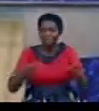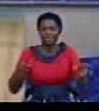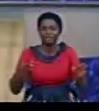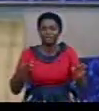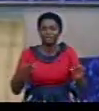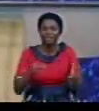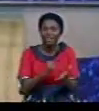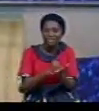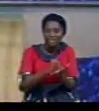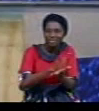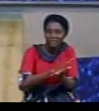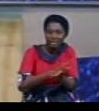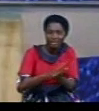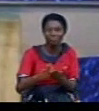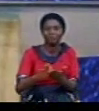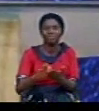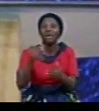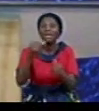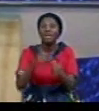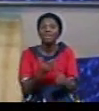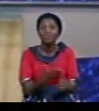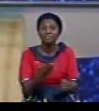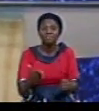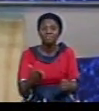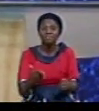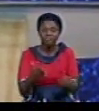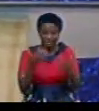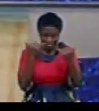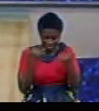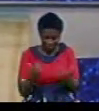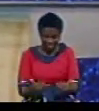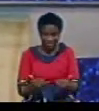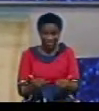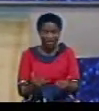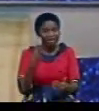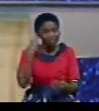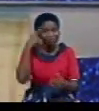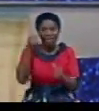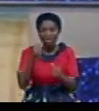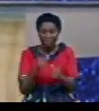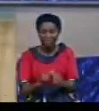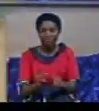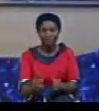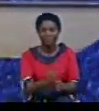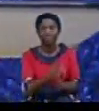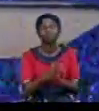sanctification everything available for everyone